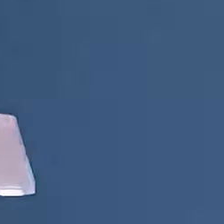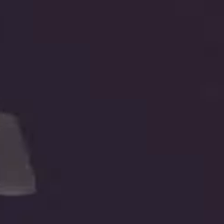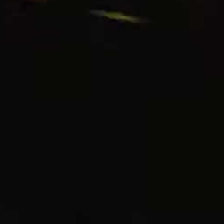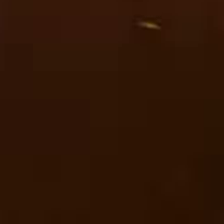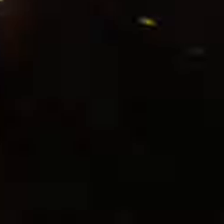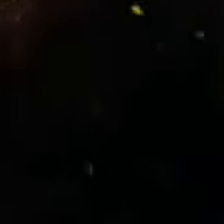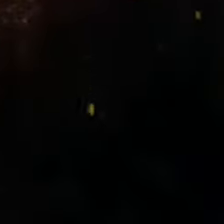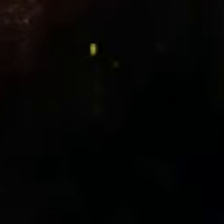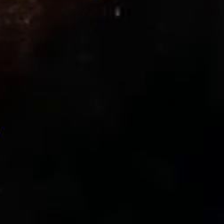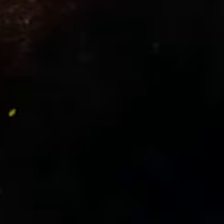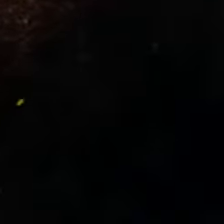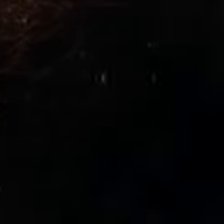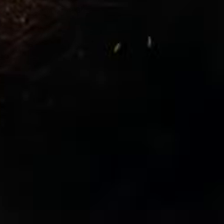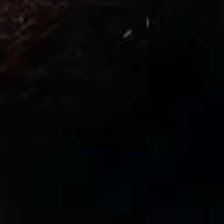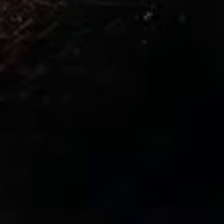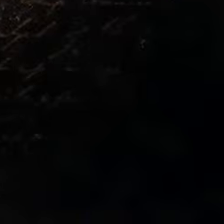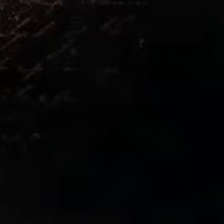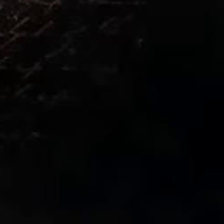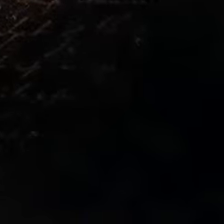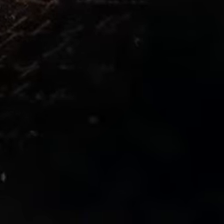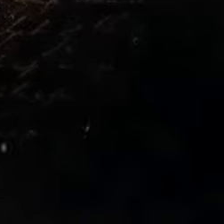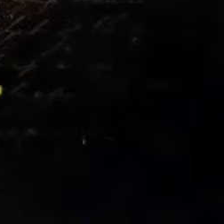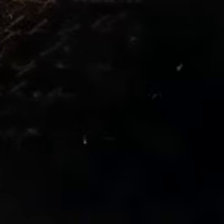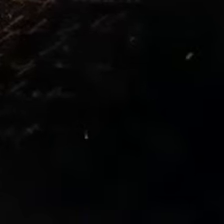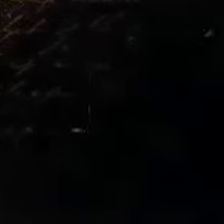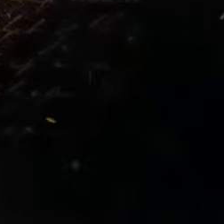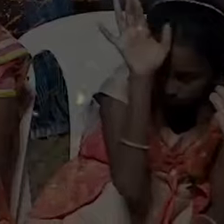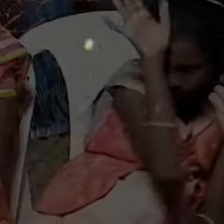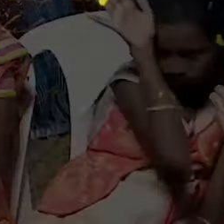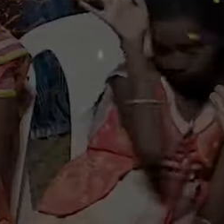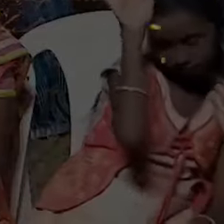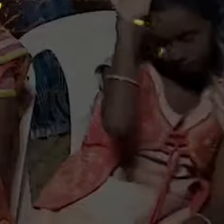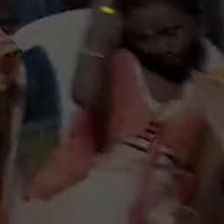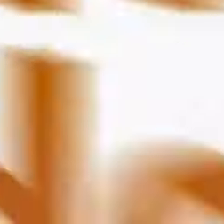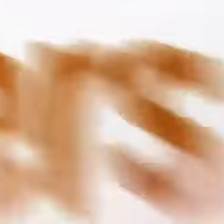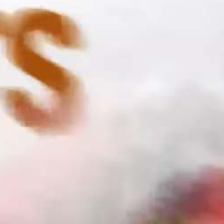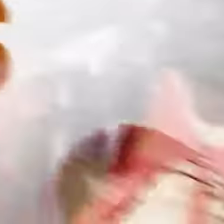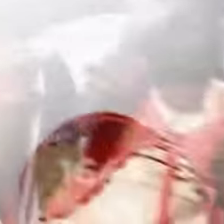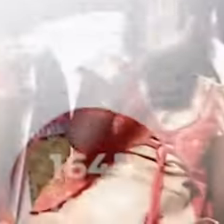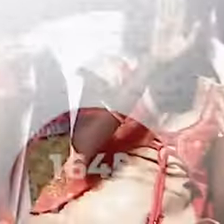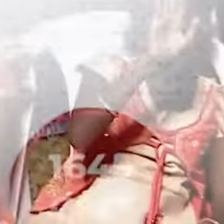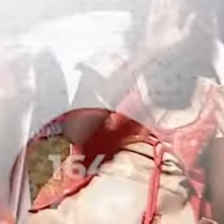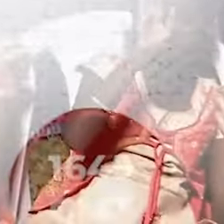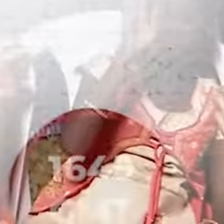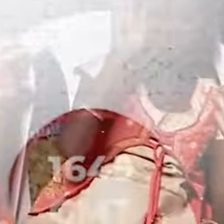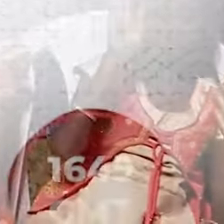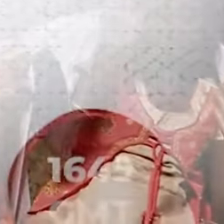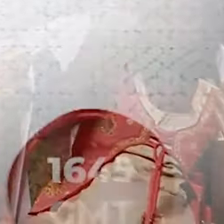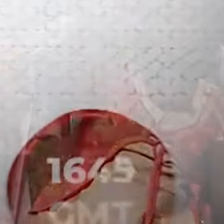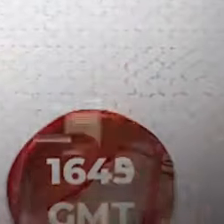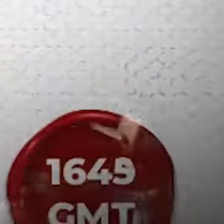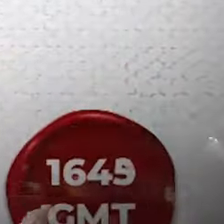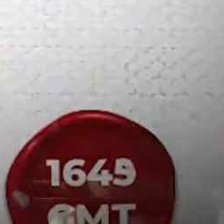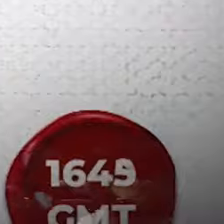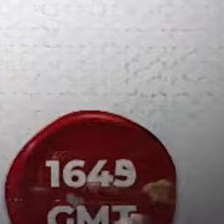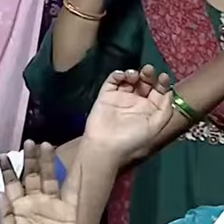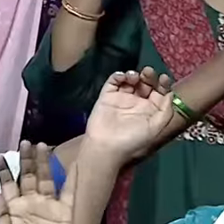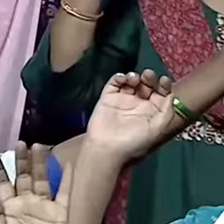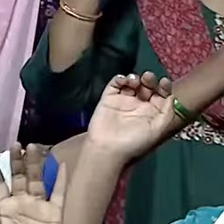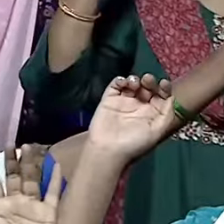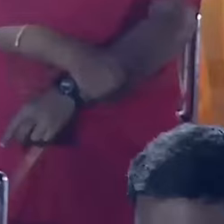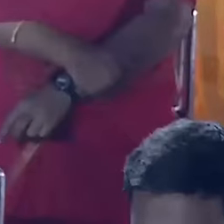Kumuyi, every first and third Thursdays of every month in this 2024 season for a night of supernatural